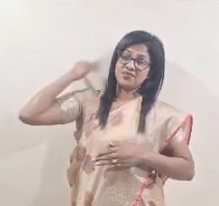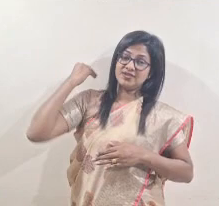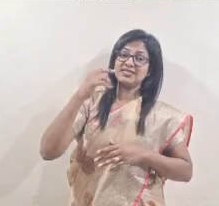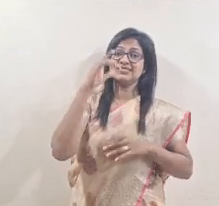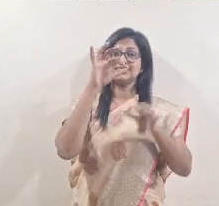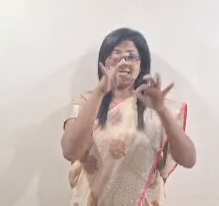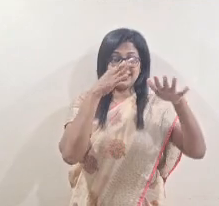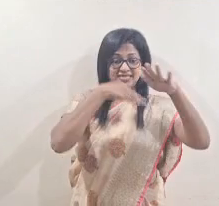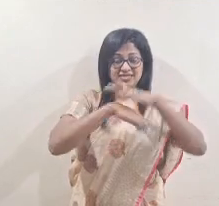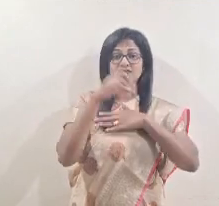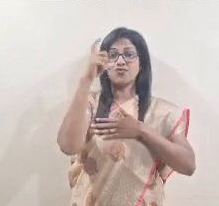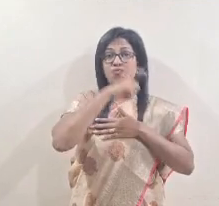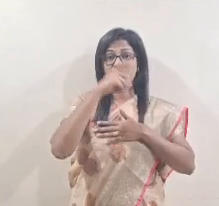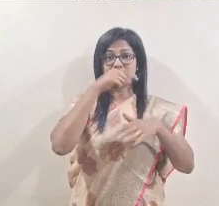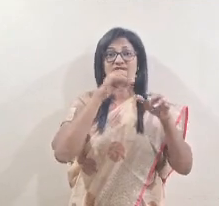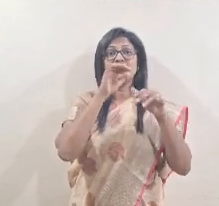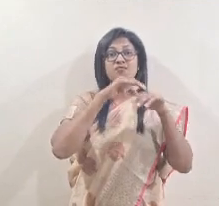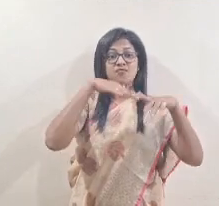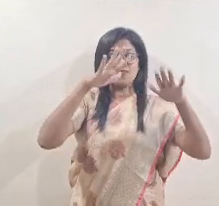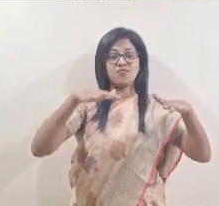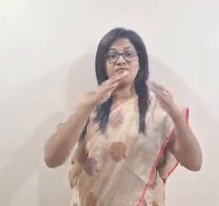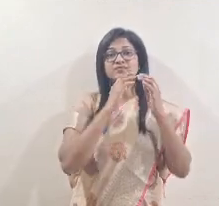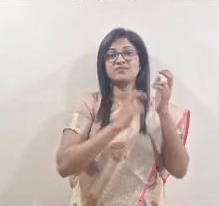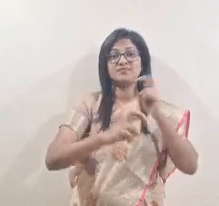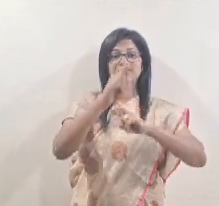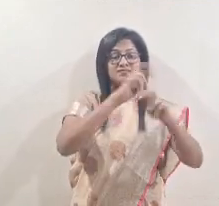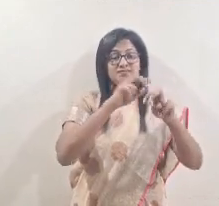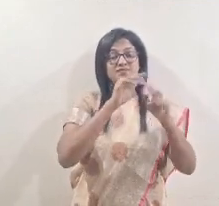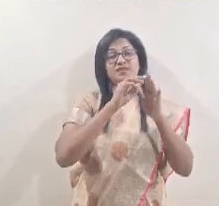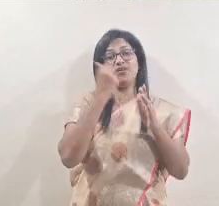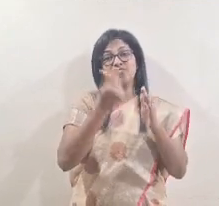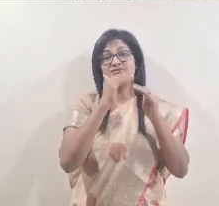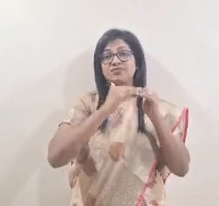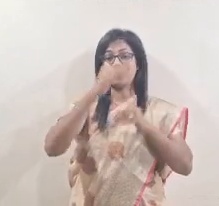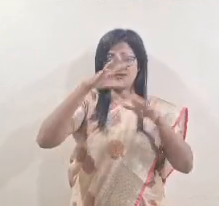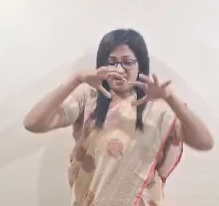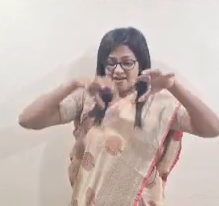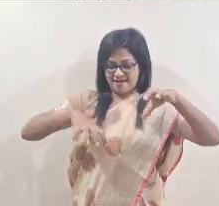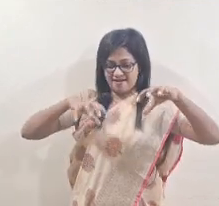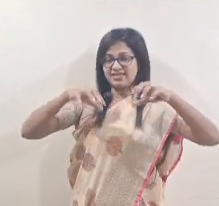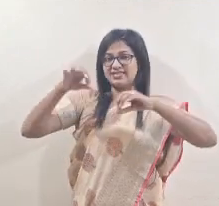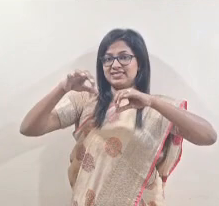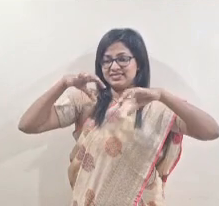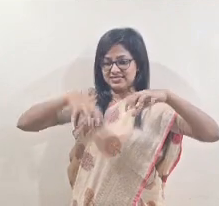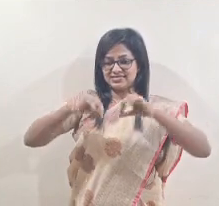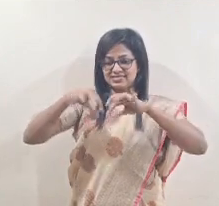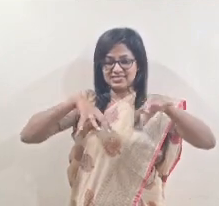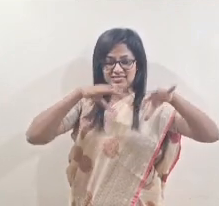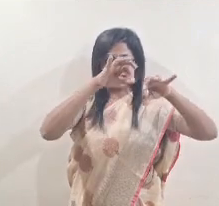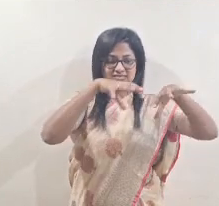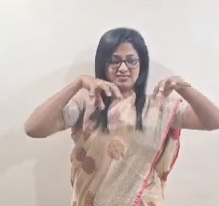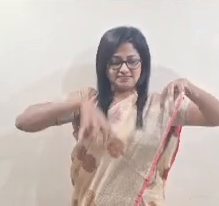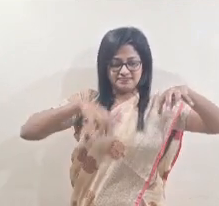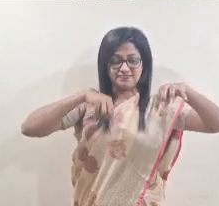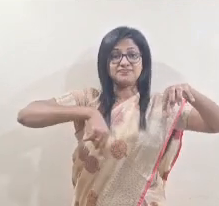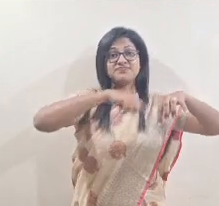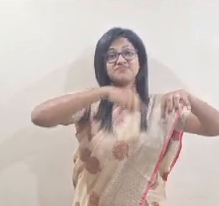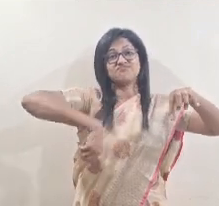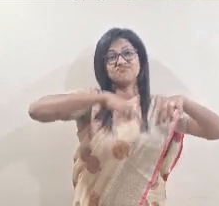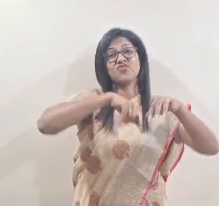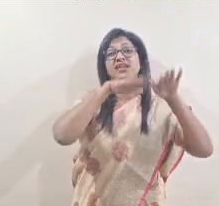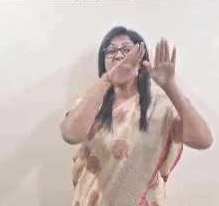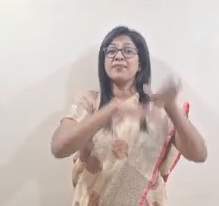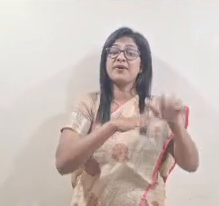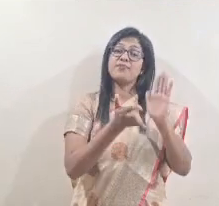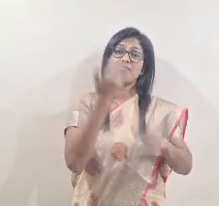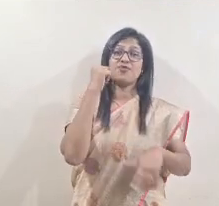of Kochi, water transport was the only form of movement between islands, and all of the people were completely dependent on this mode of